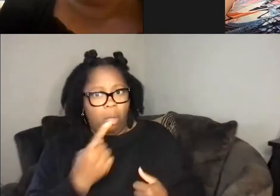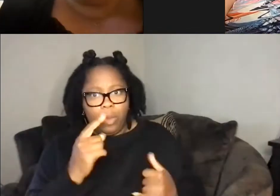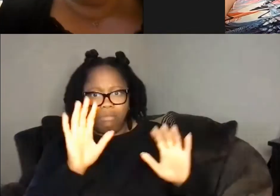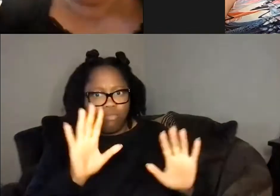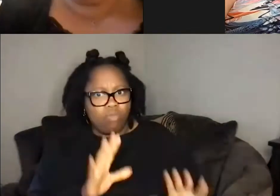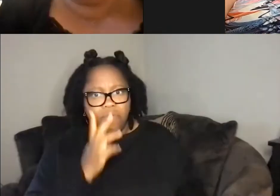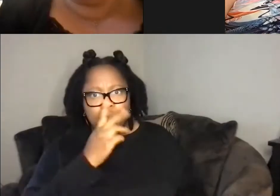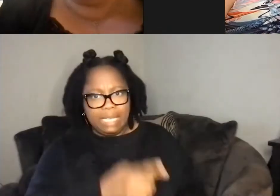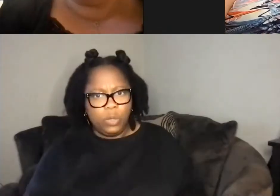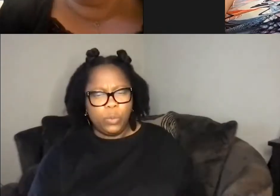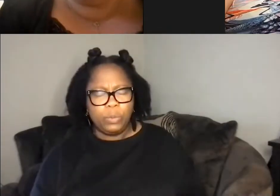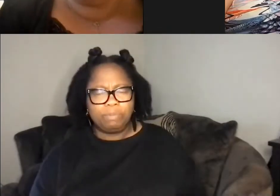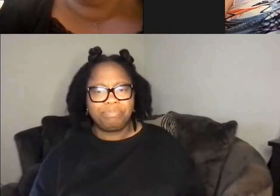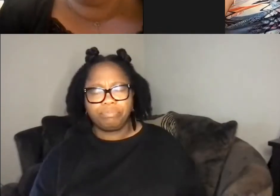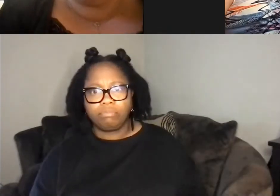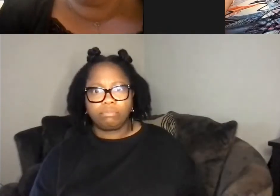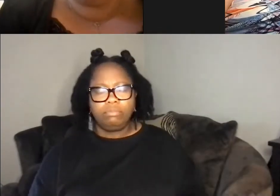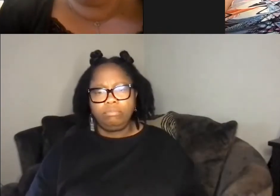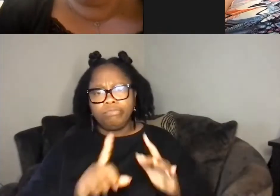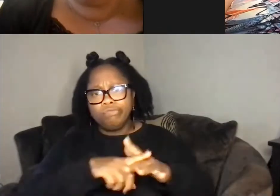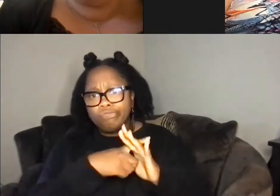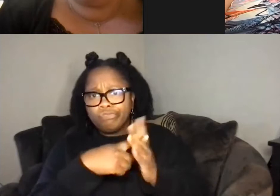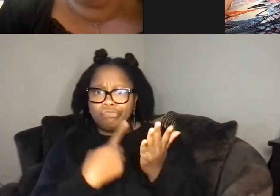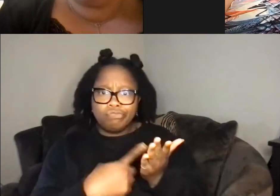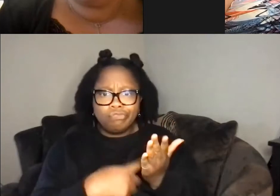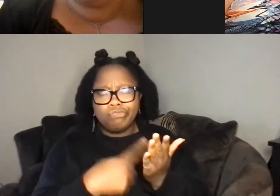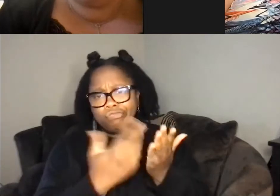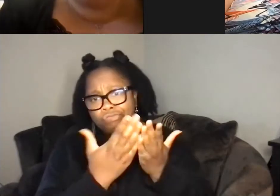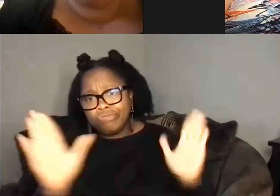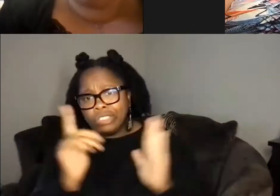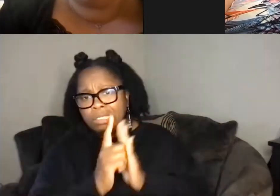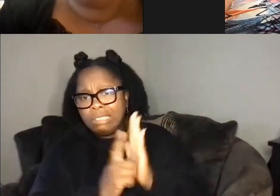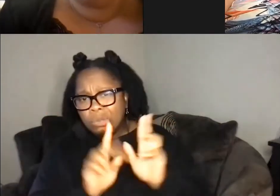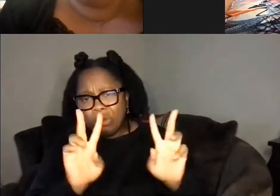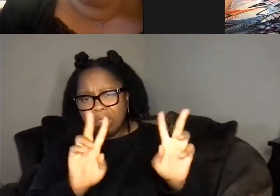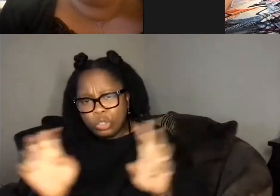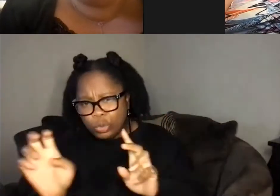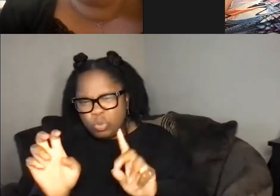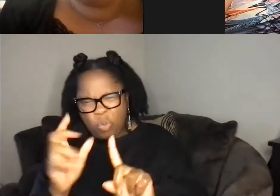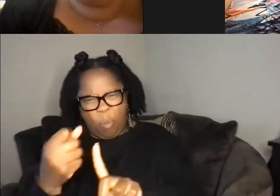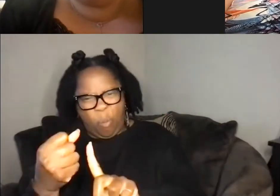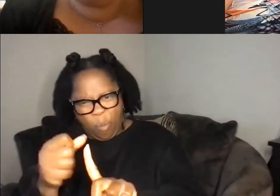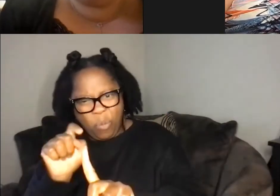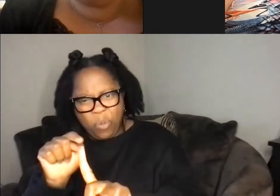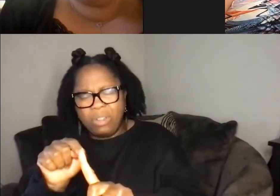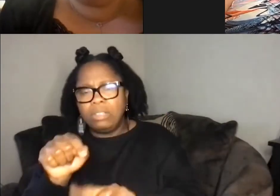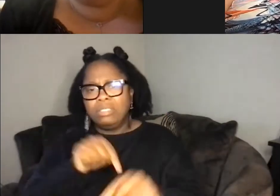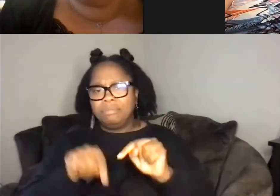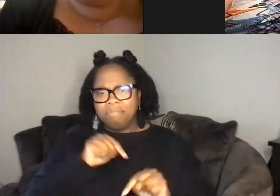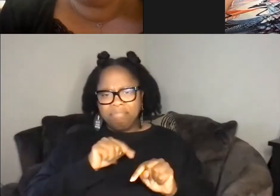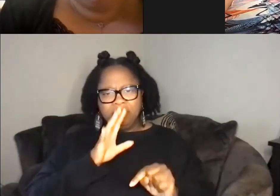So before we get into talking about some of the broader legal issues around FAT rights, let's just talk a little bit